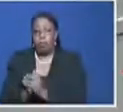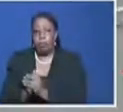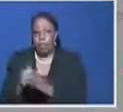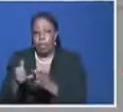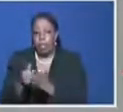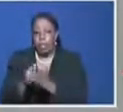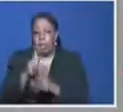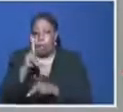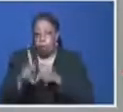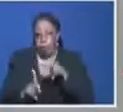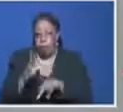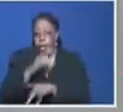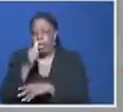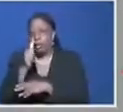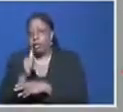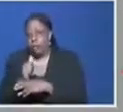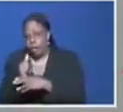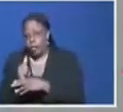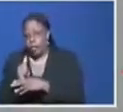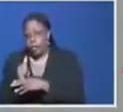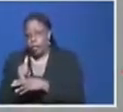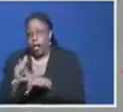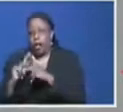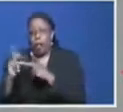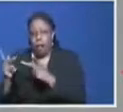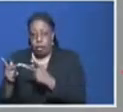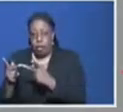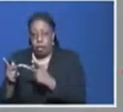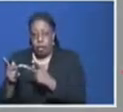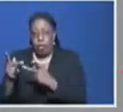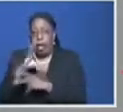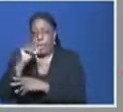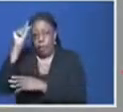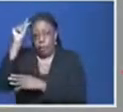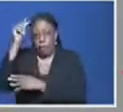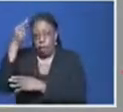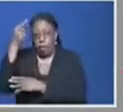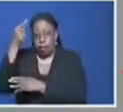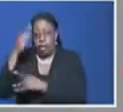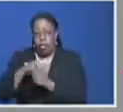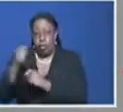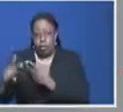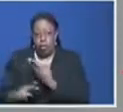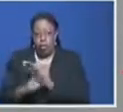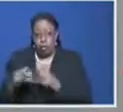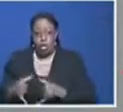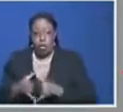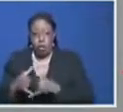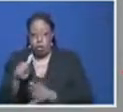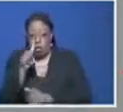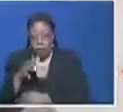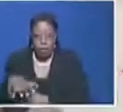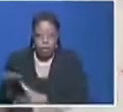public-private partnership between the Bahamas Striping Caribbean Pavement Solutions and the government. It transfers risk and rewards to private